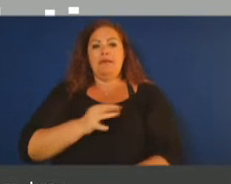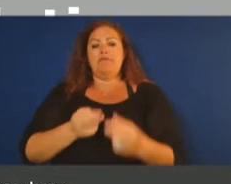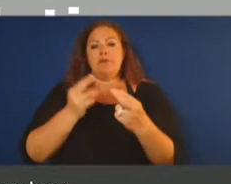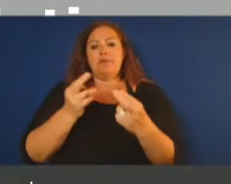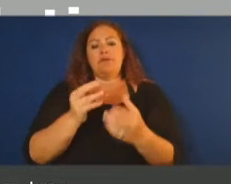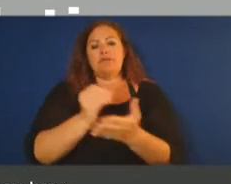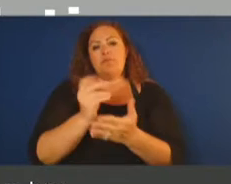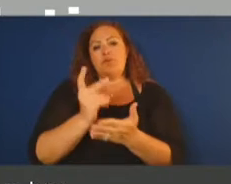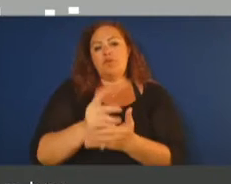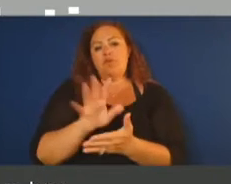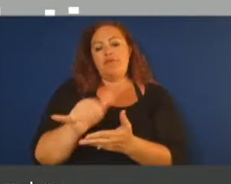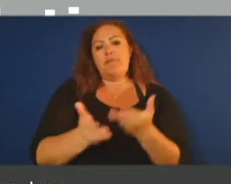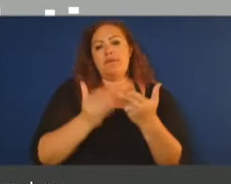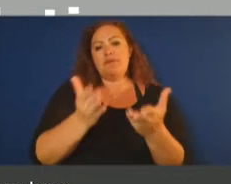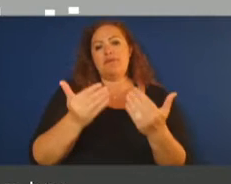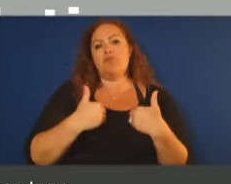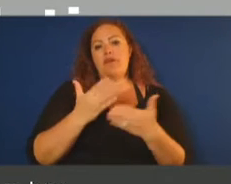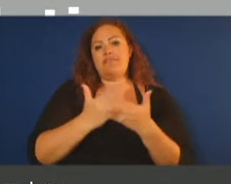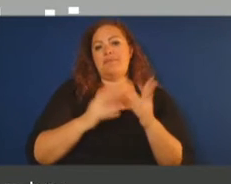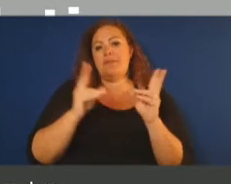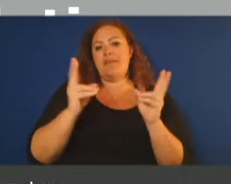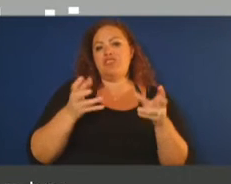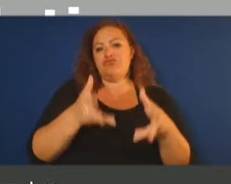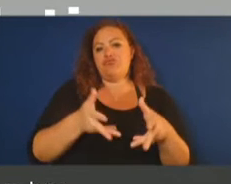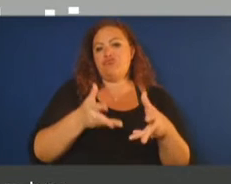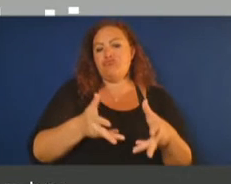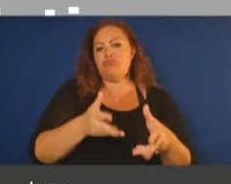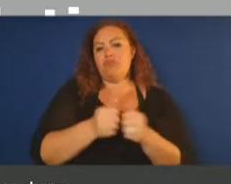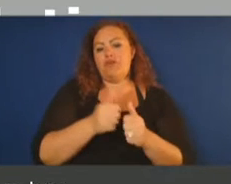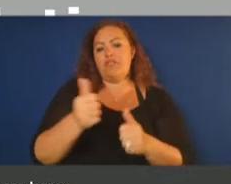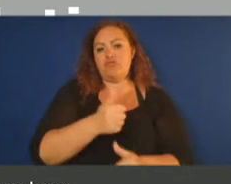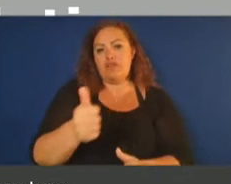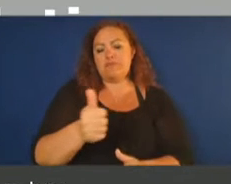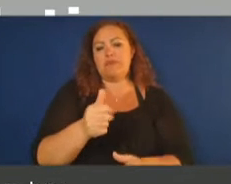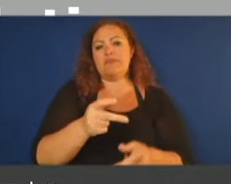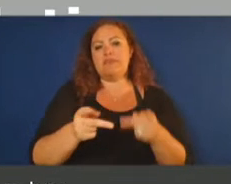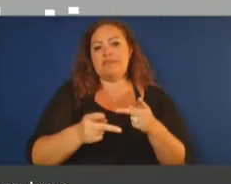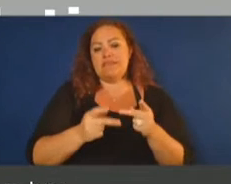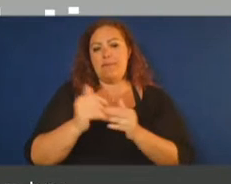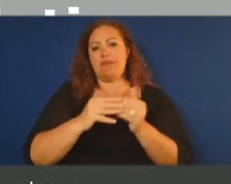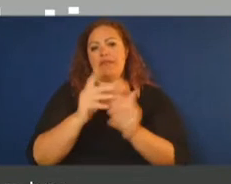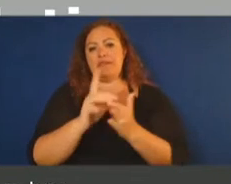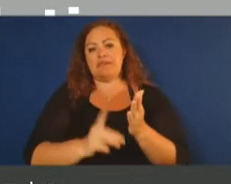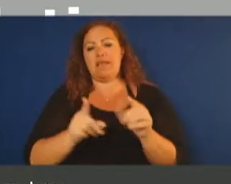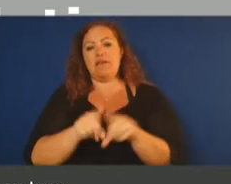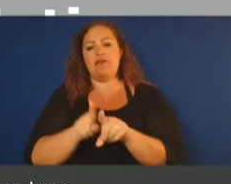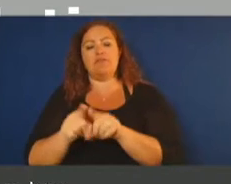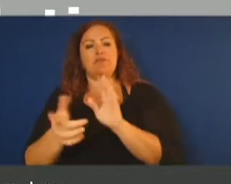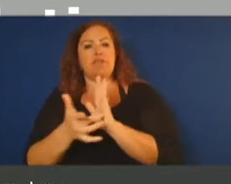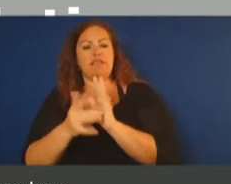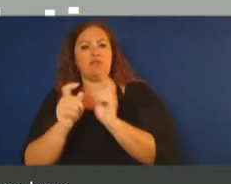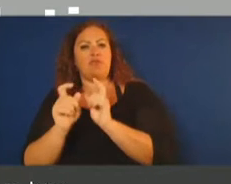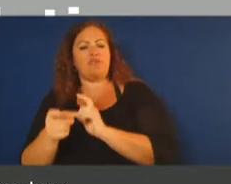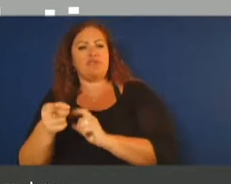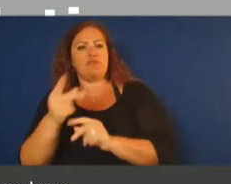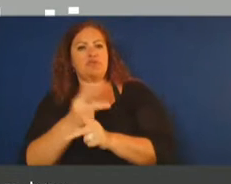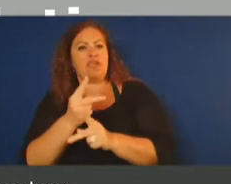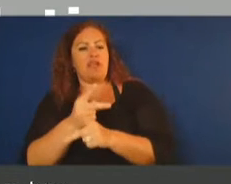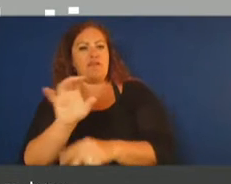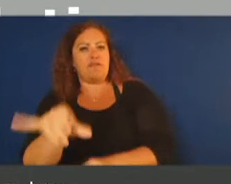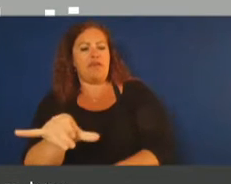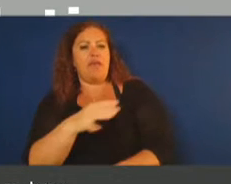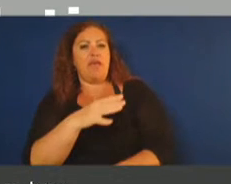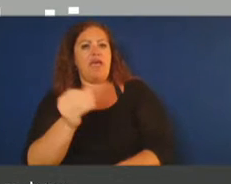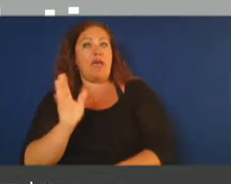petition we do have some outstanding issues as mentioned with Transportation site and building design as well as some technical Provisions to take care of uh petition